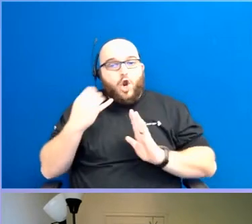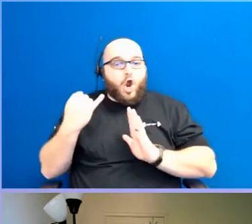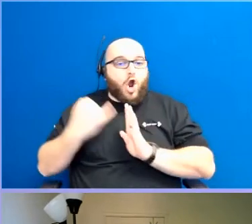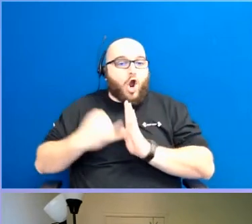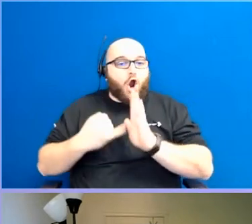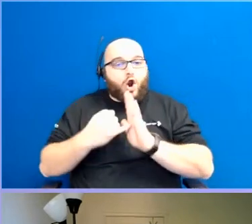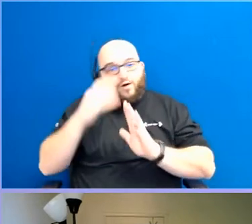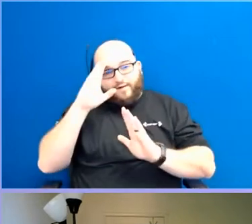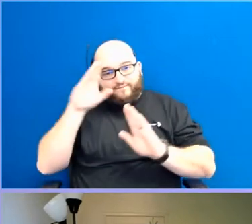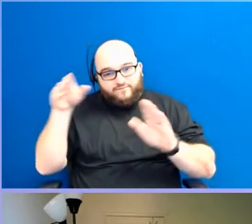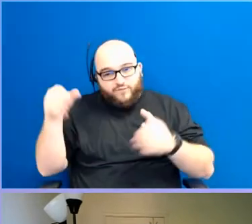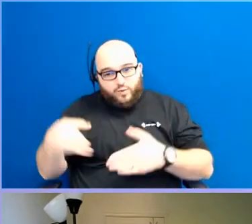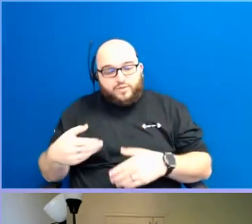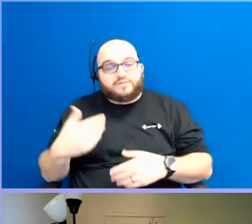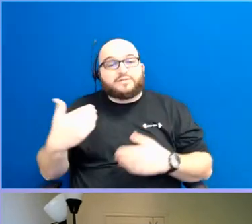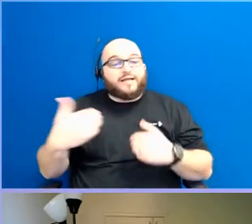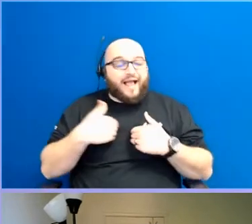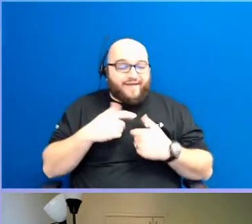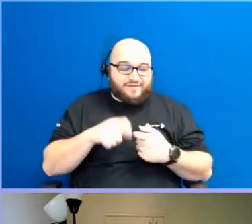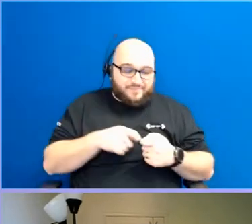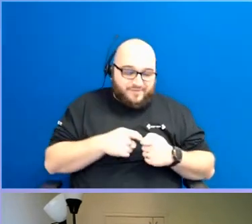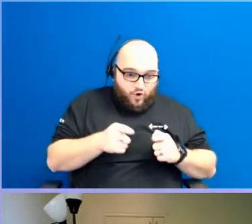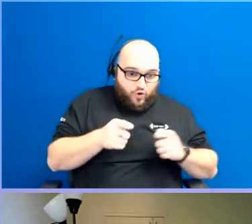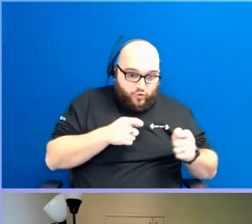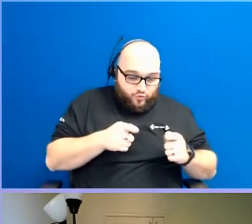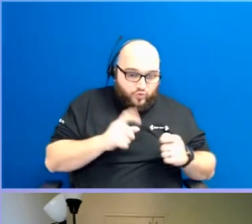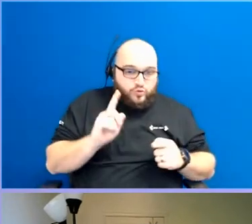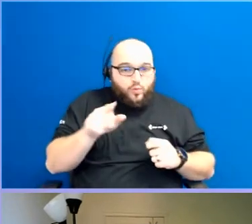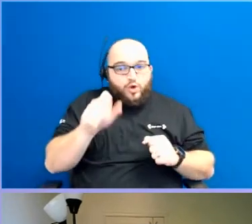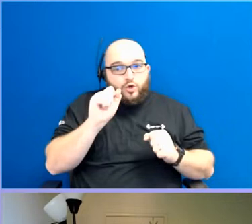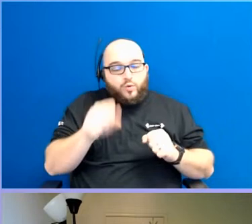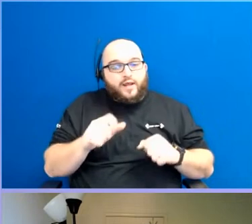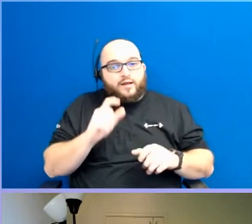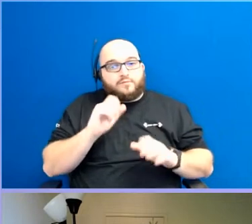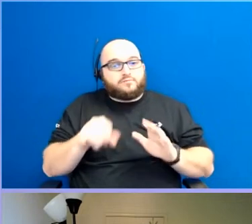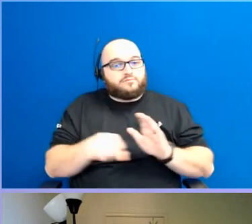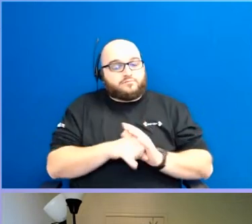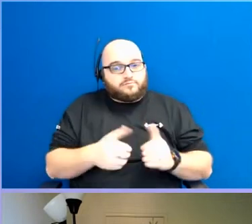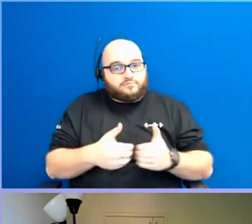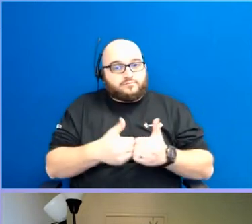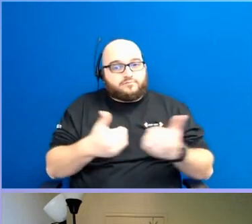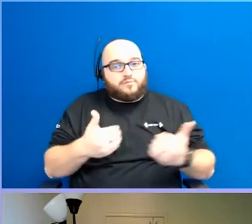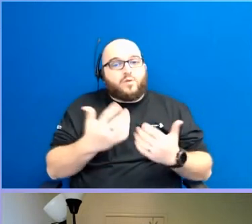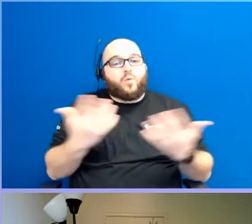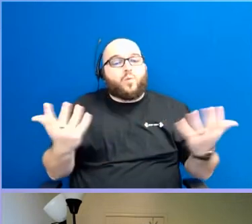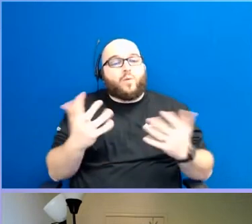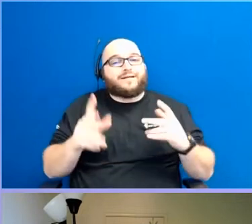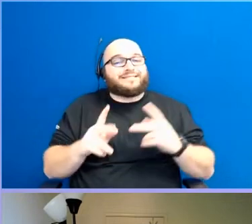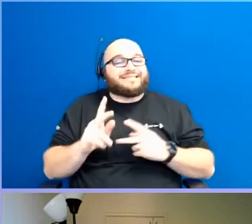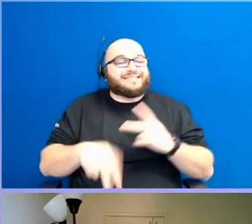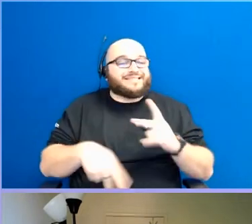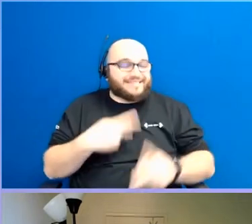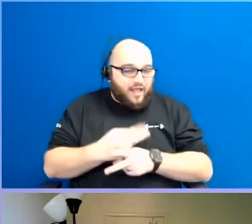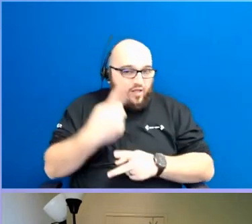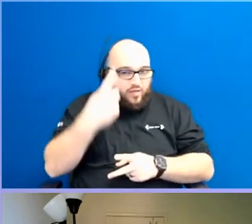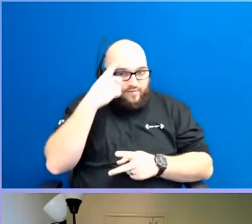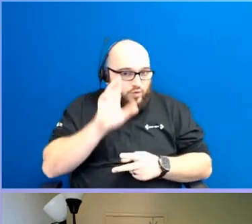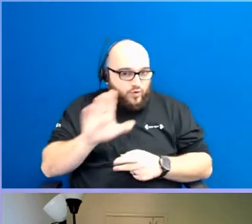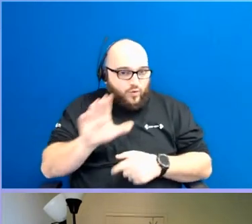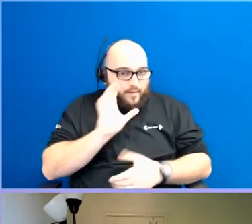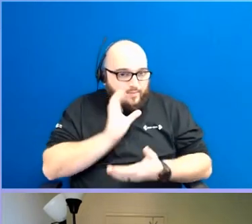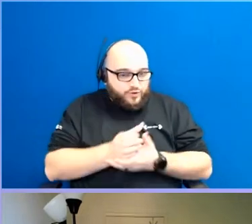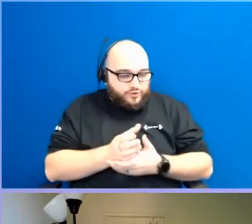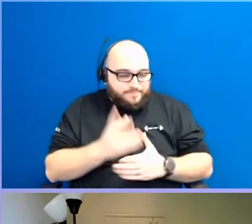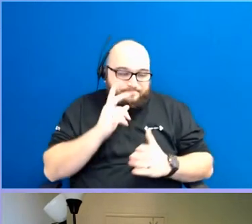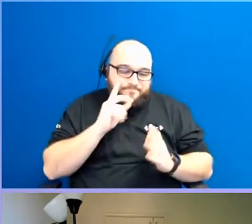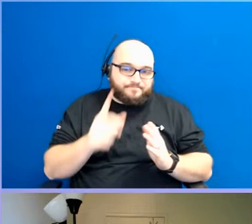There are these controls in Firefly where you can specify the different styles for your image. So I think